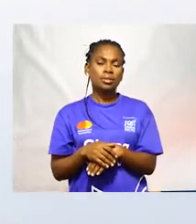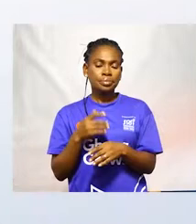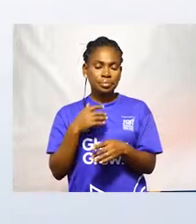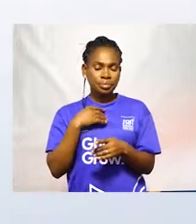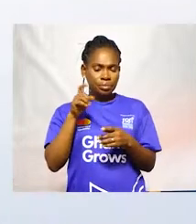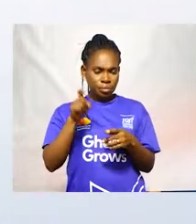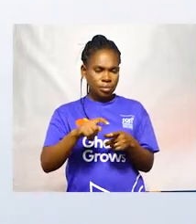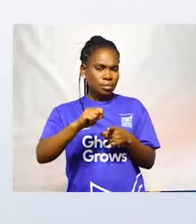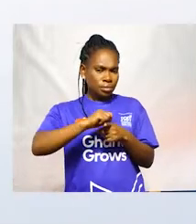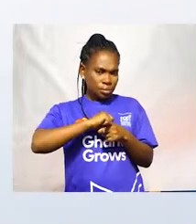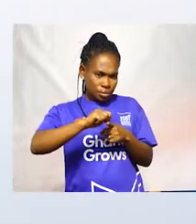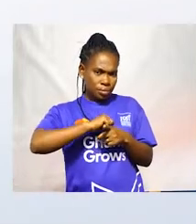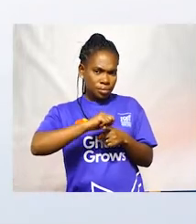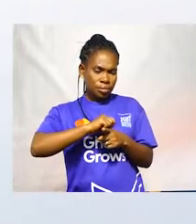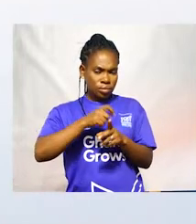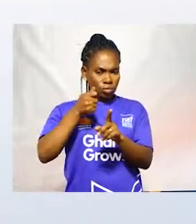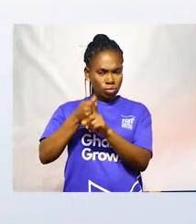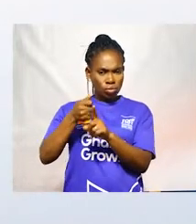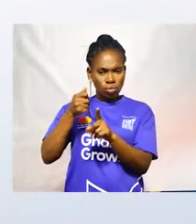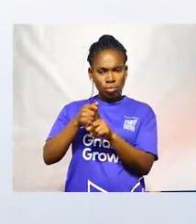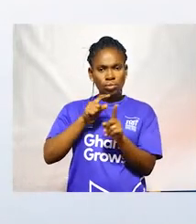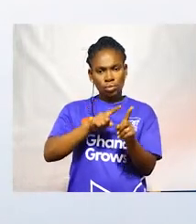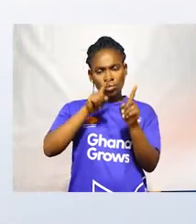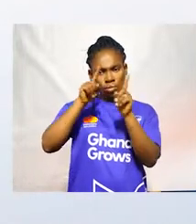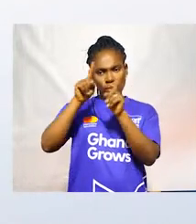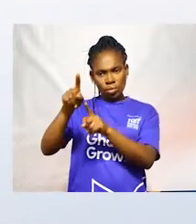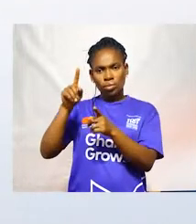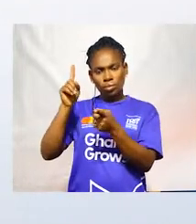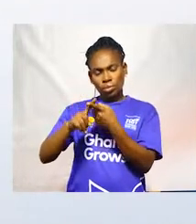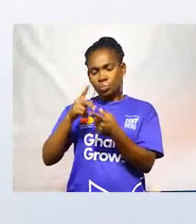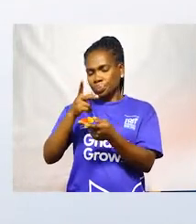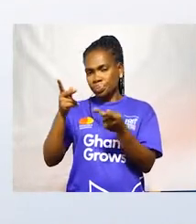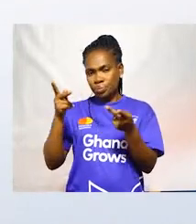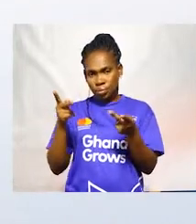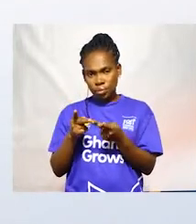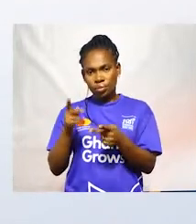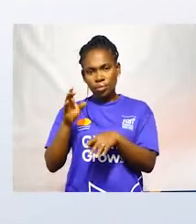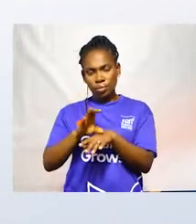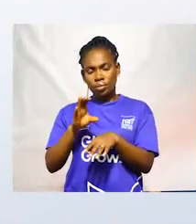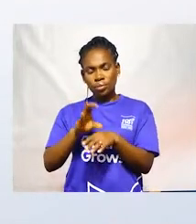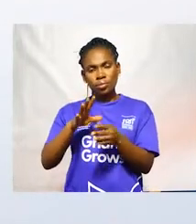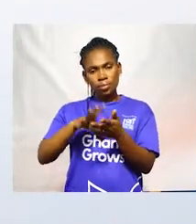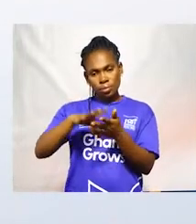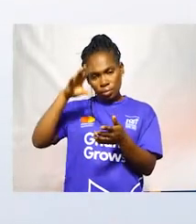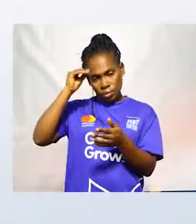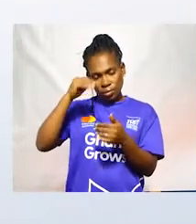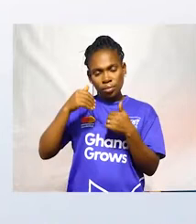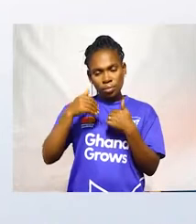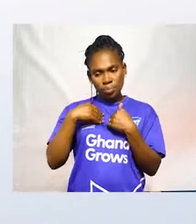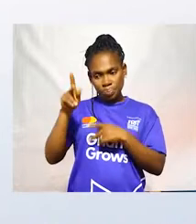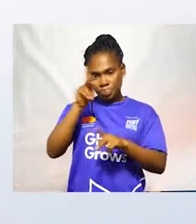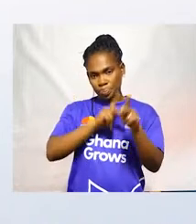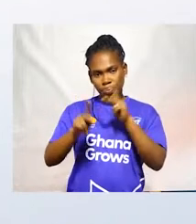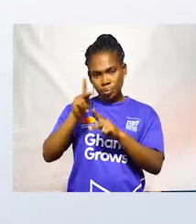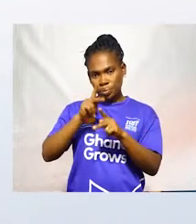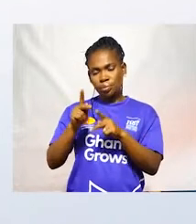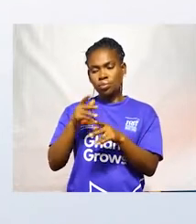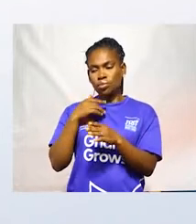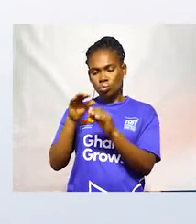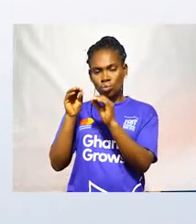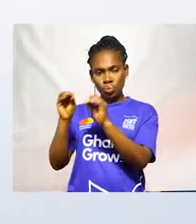train myself, take myself to the seminary. Once again, you have mentors. So mentors like